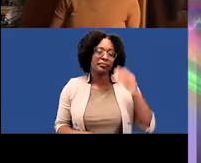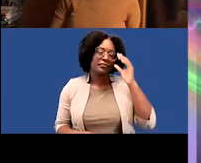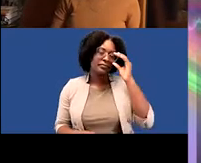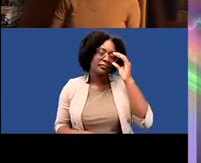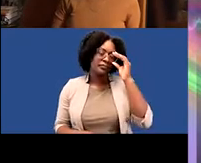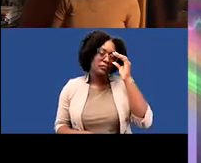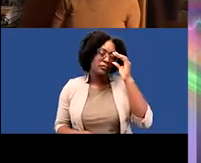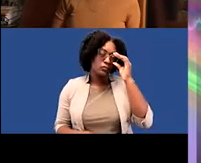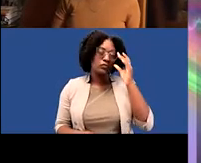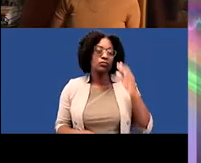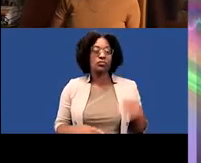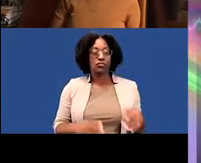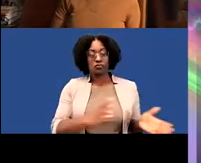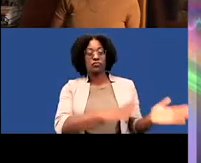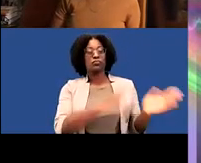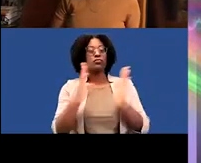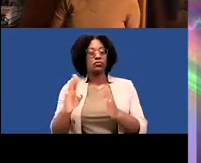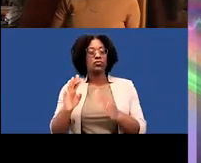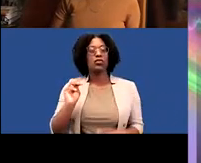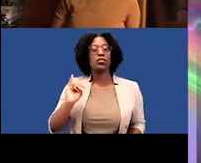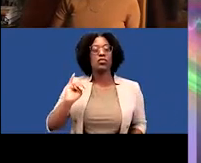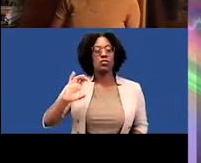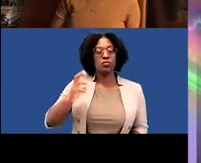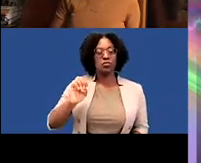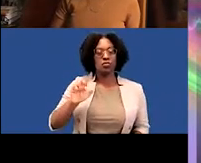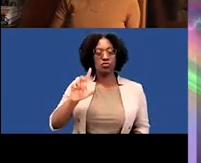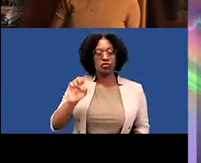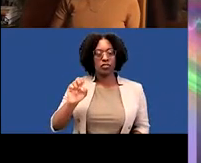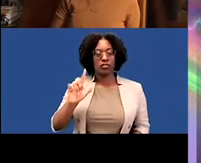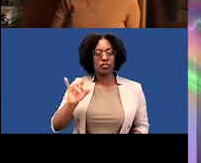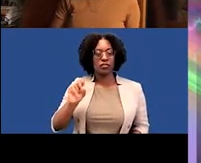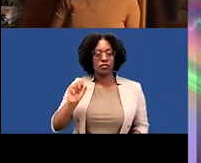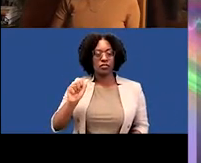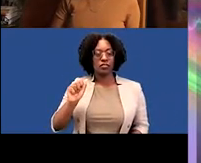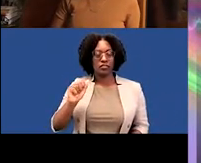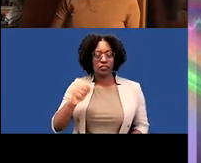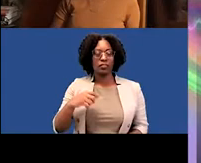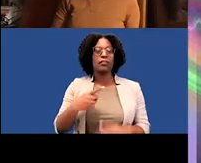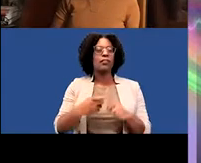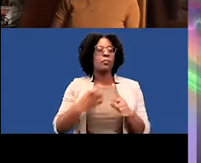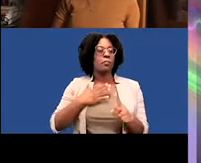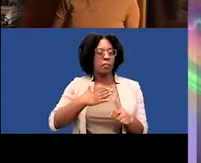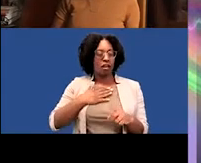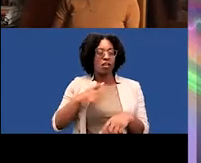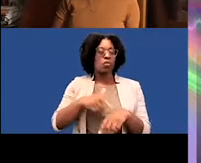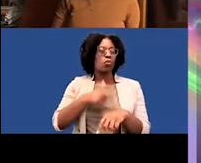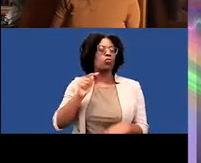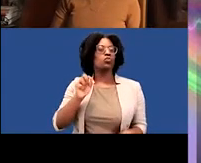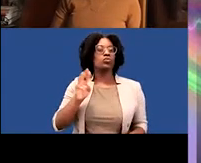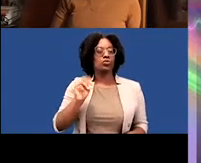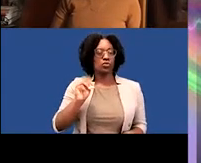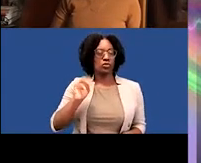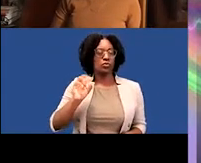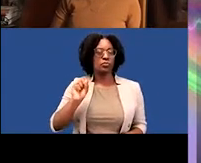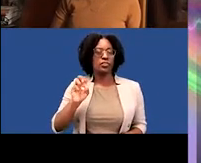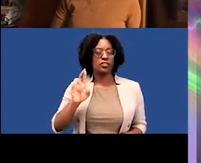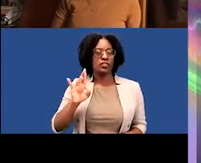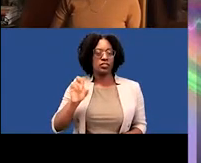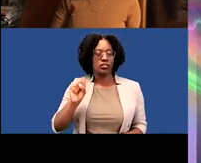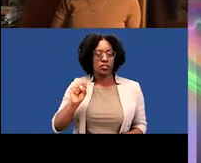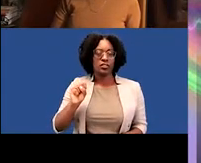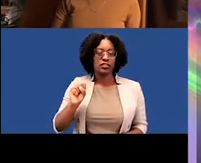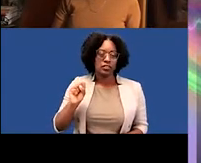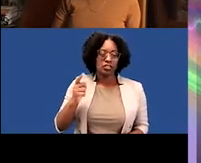This is Michelle Lisa from my long-term series, Jewels from the Hinterland. And I'm sharing this picture